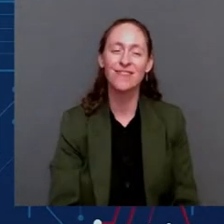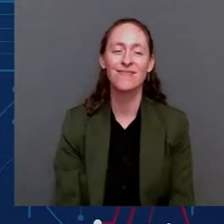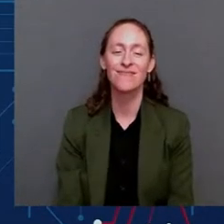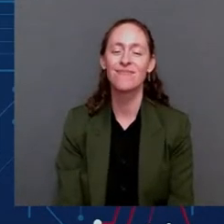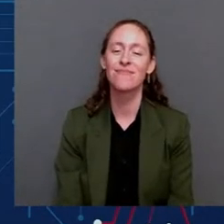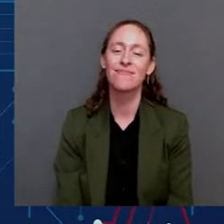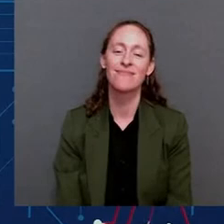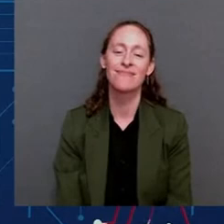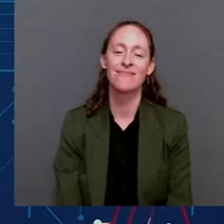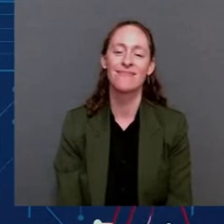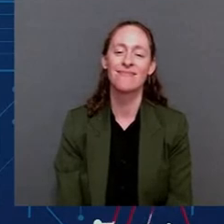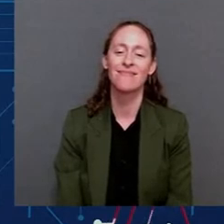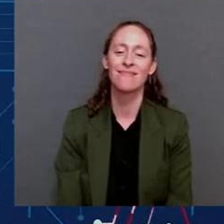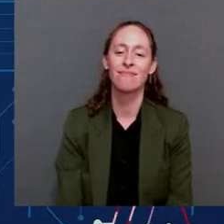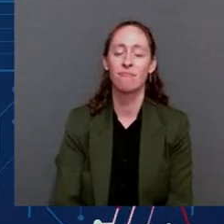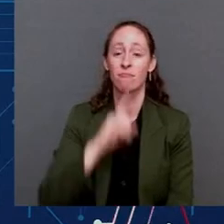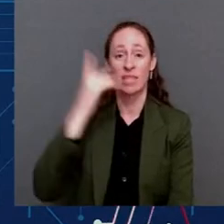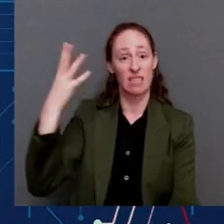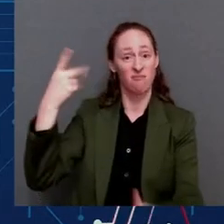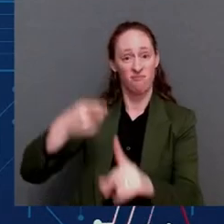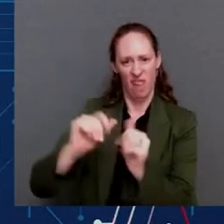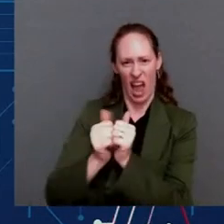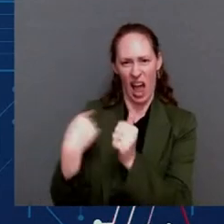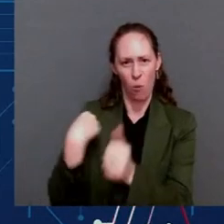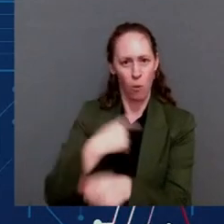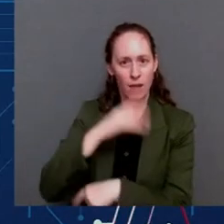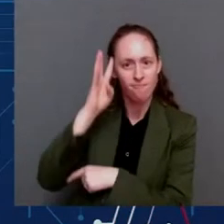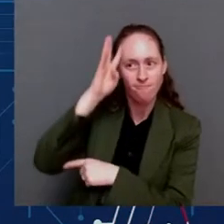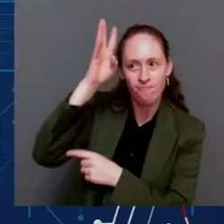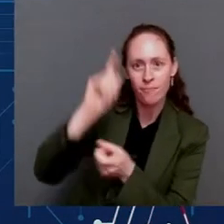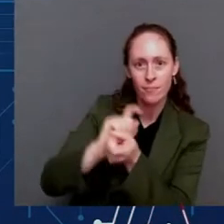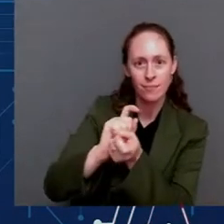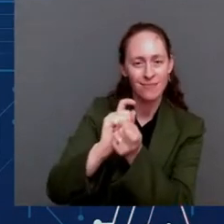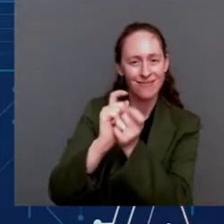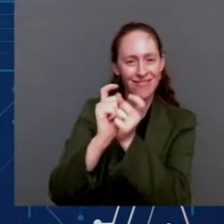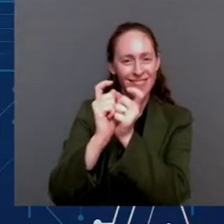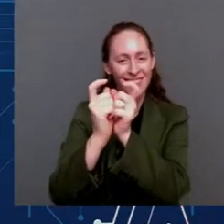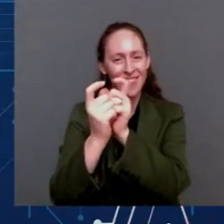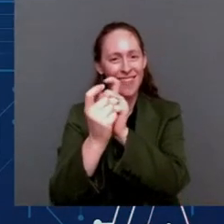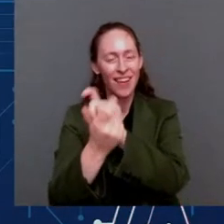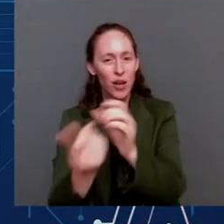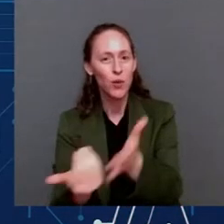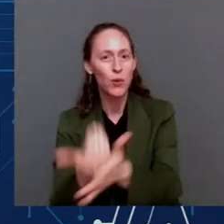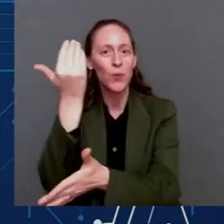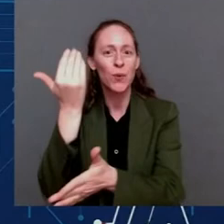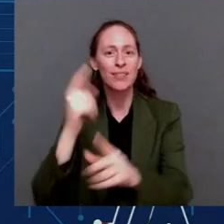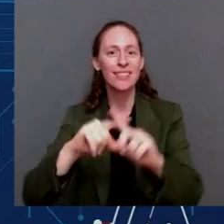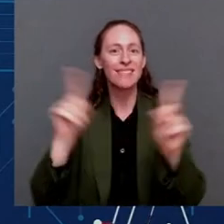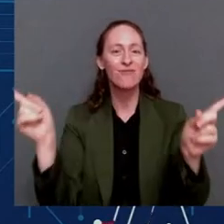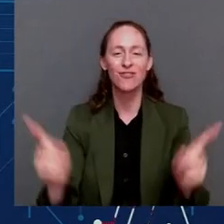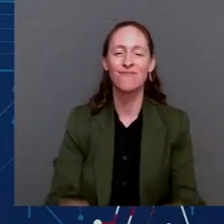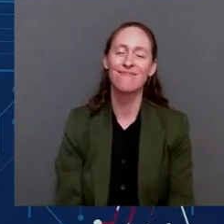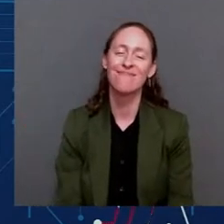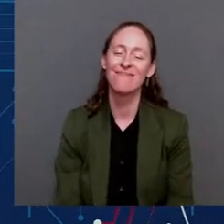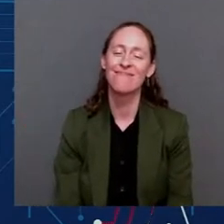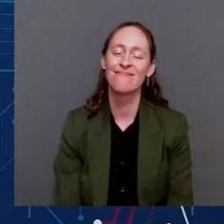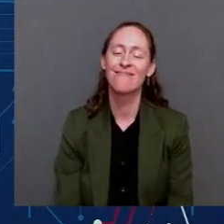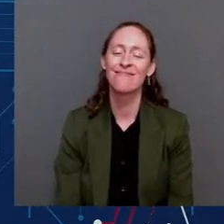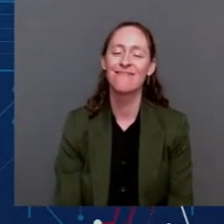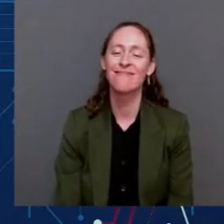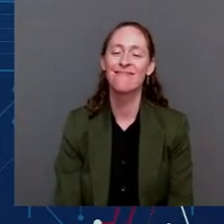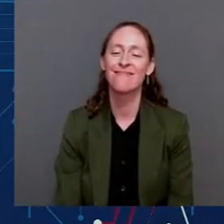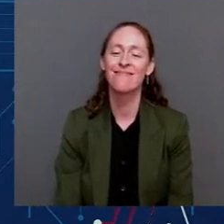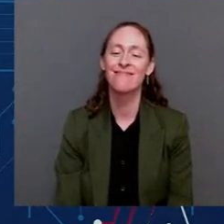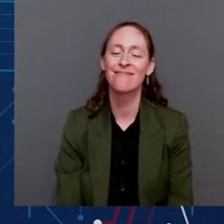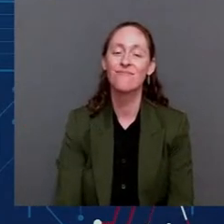also launched the Semiconductor Apprenticeship Network Program to meet industry demand and talent in this critical field.